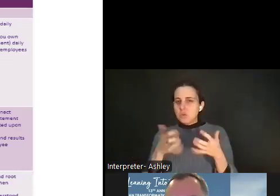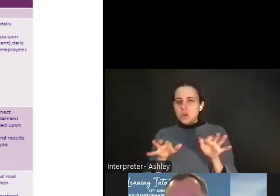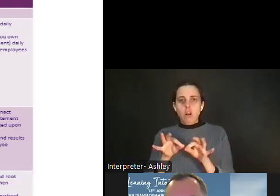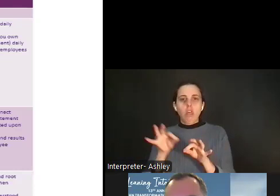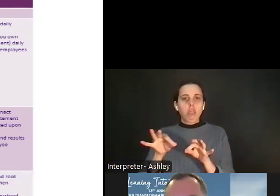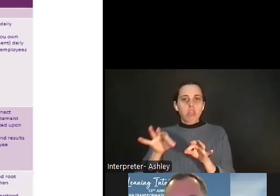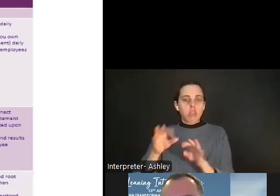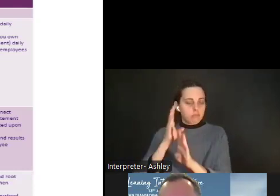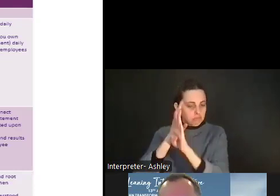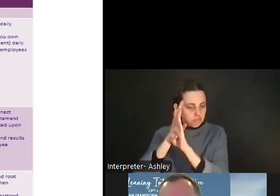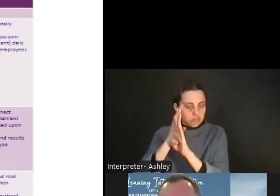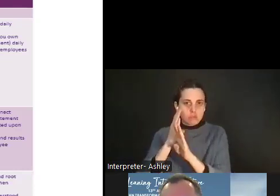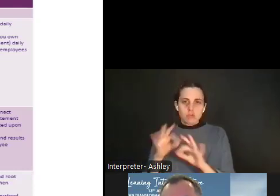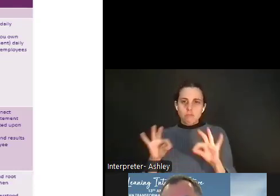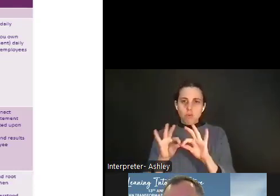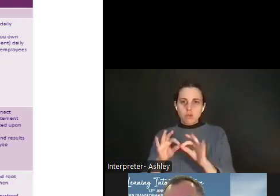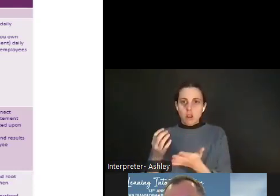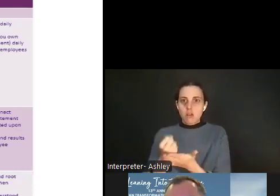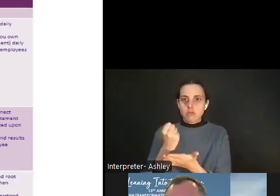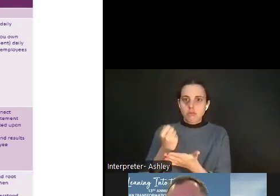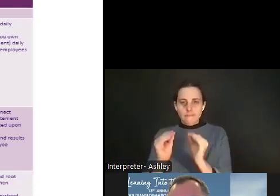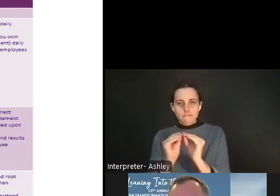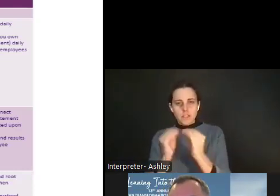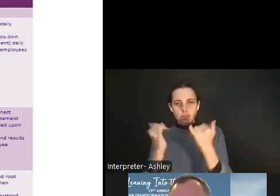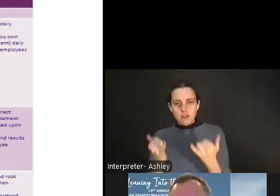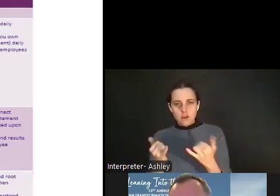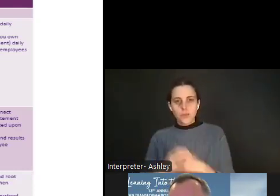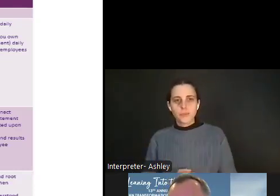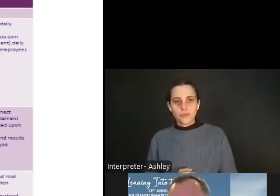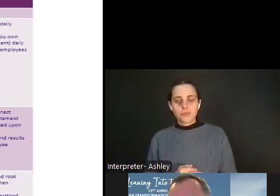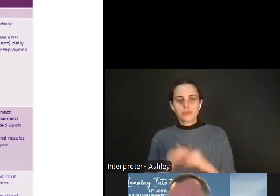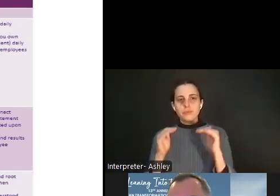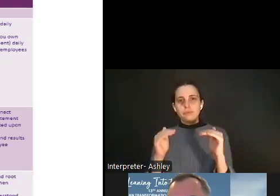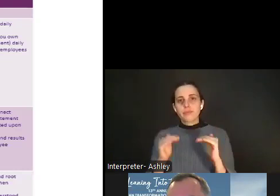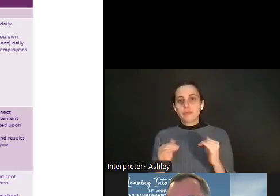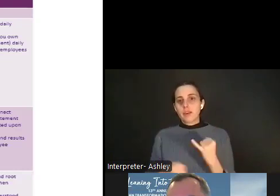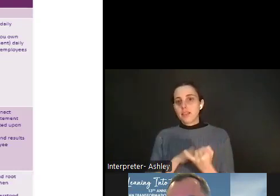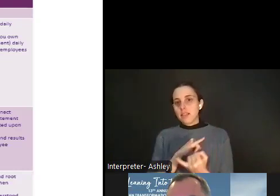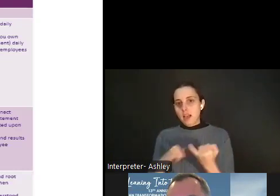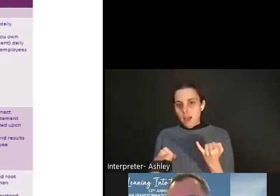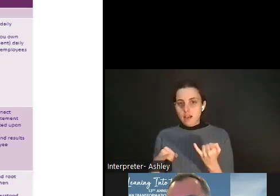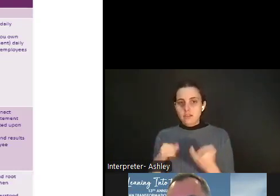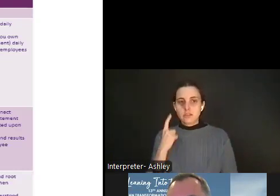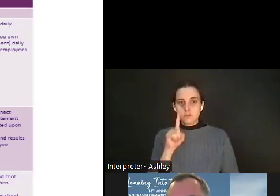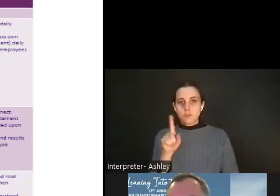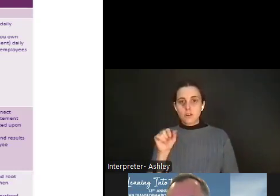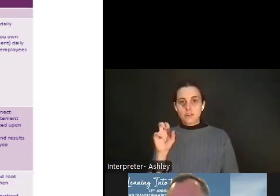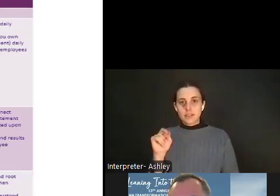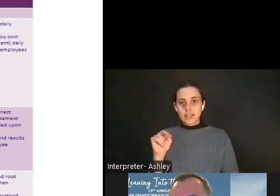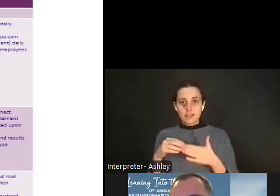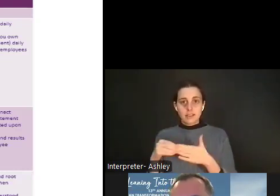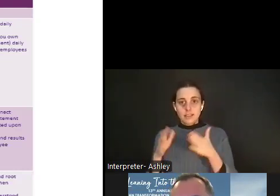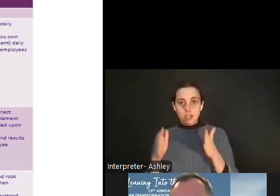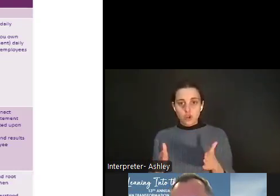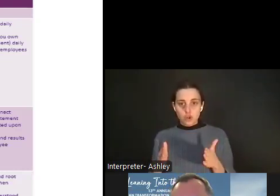go. And then finally, the continuous improvement dimension that we measure for our lean leaders is that